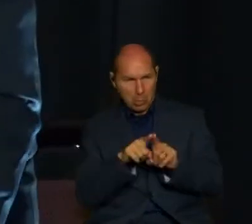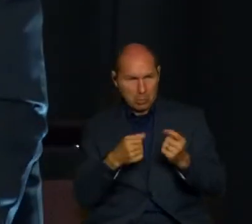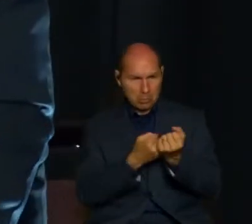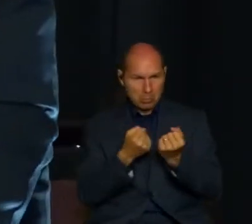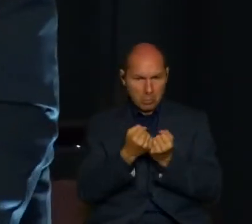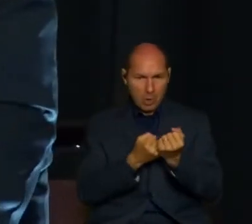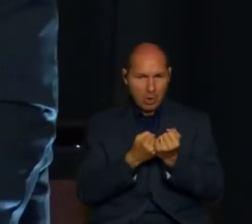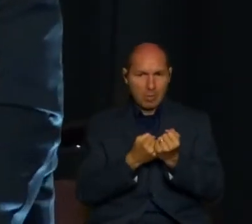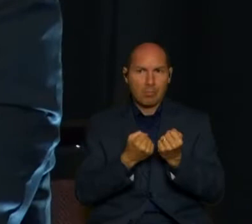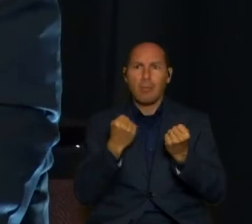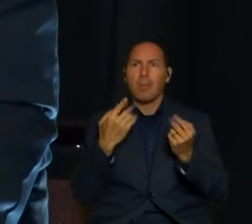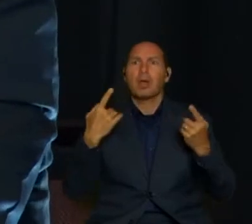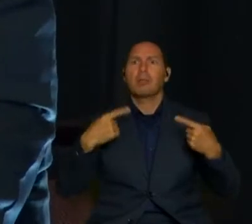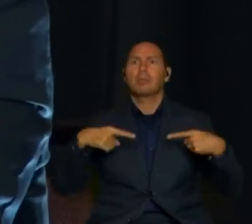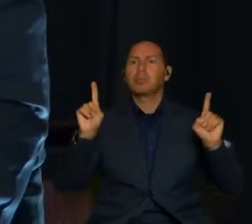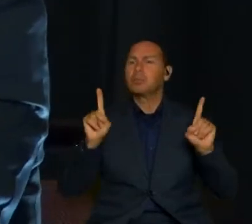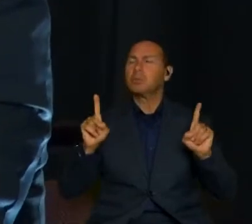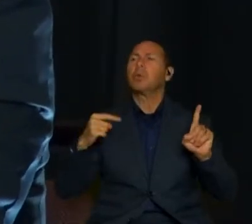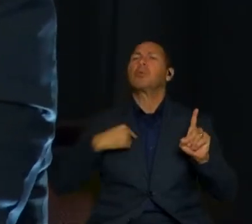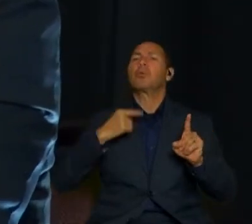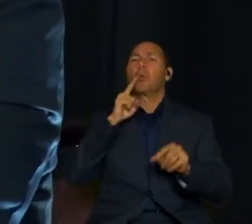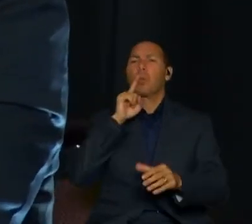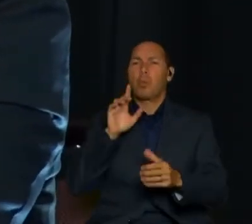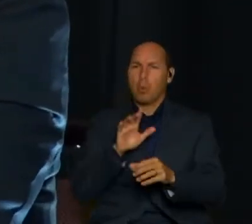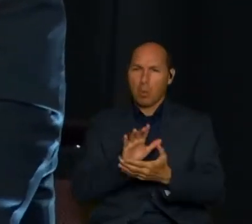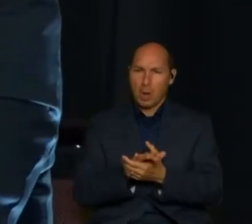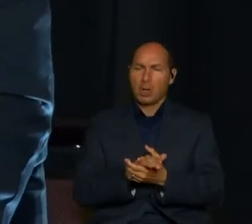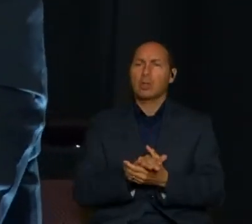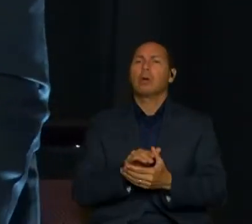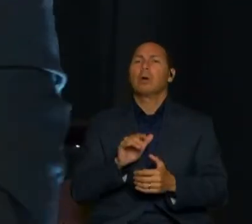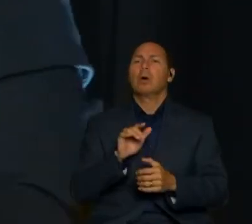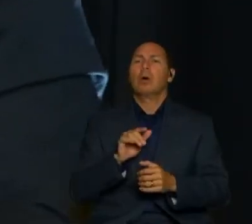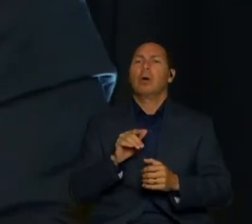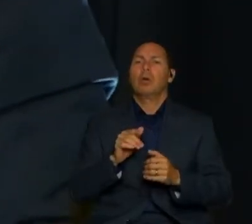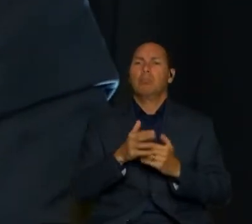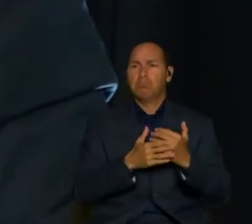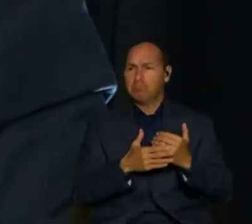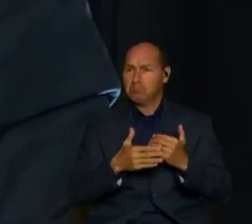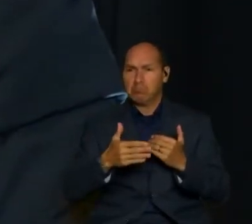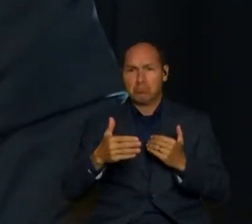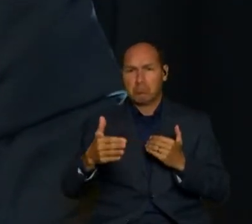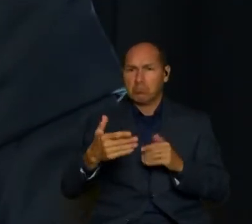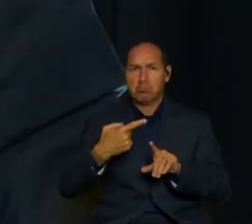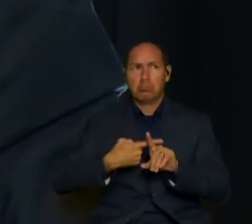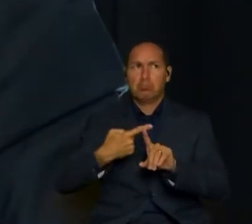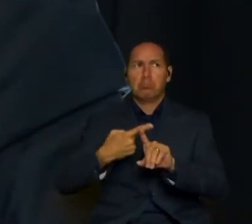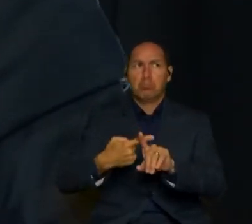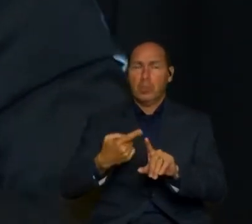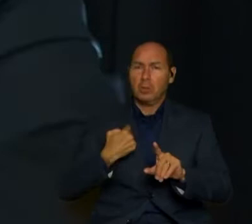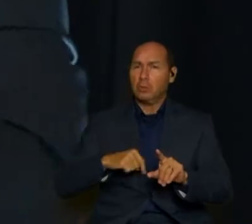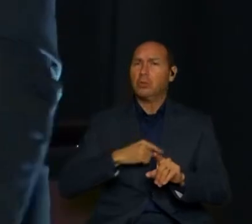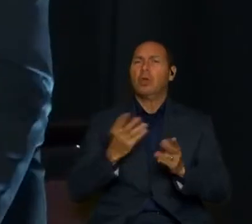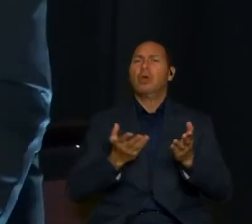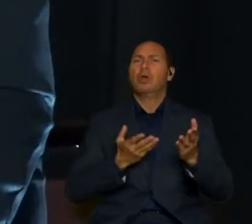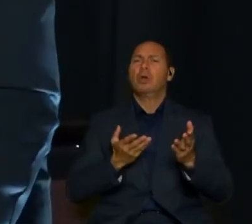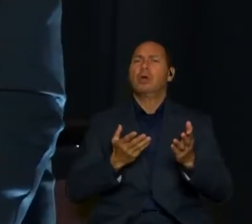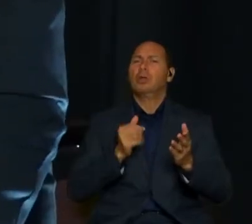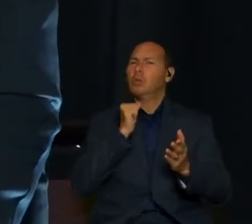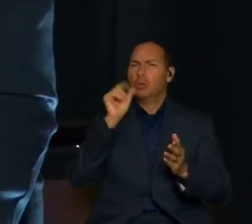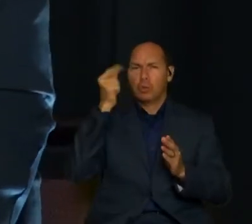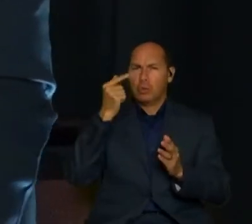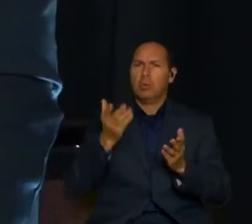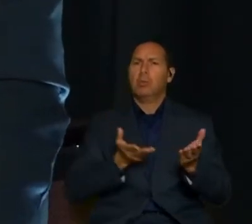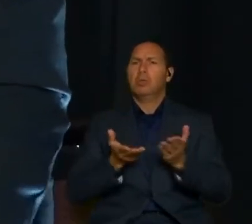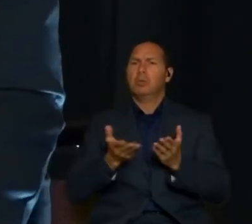achieved. You have my commitment to work cooperatively in the coming months concerning the civil service reform, and I expect the